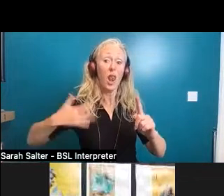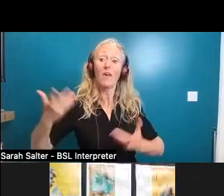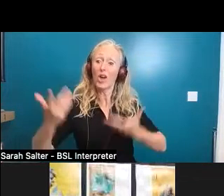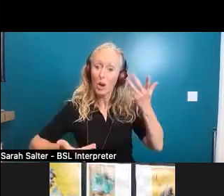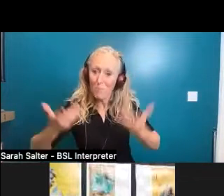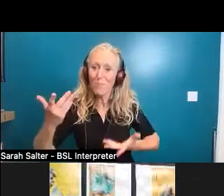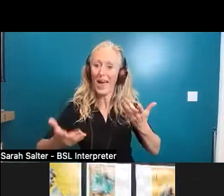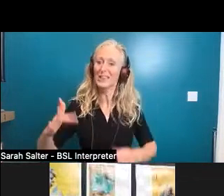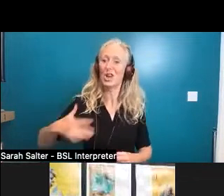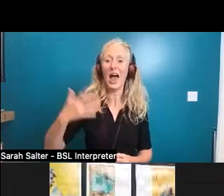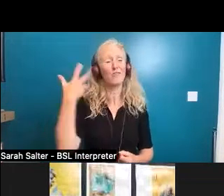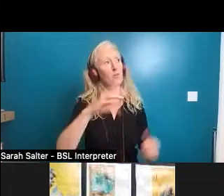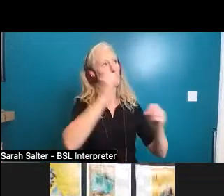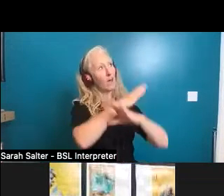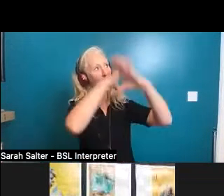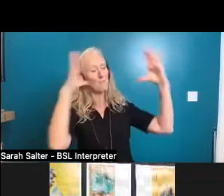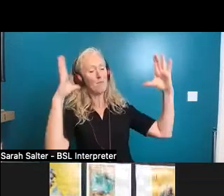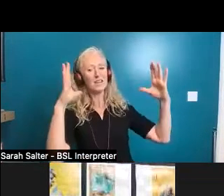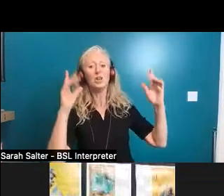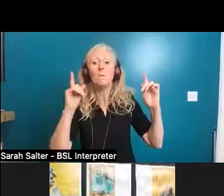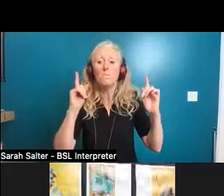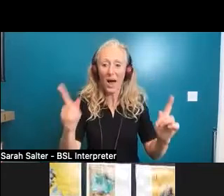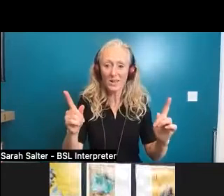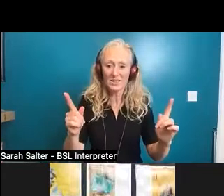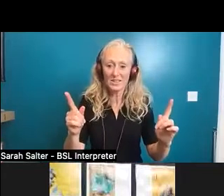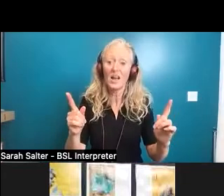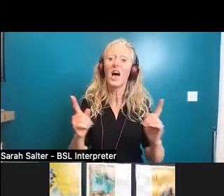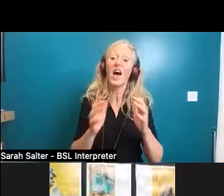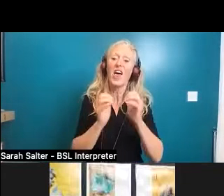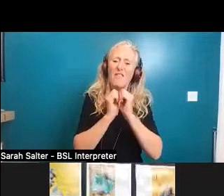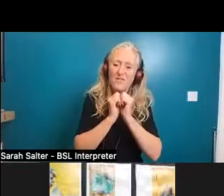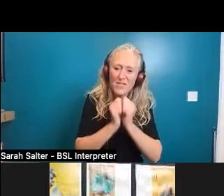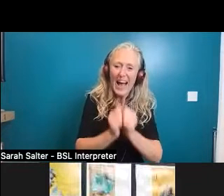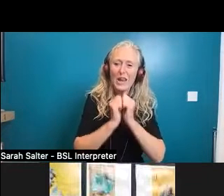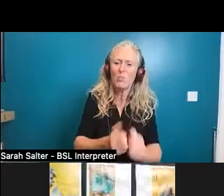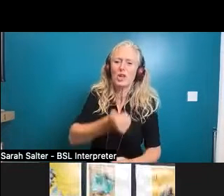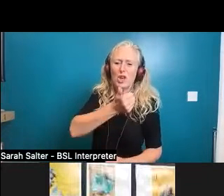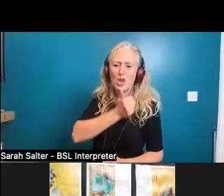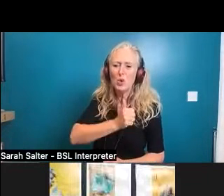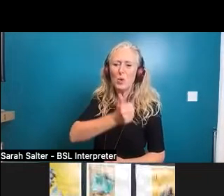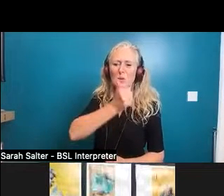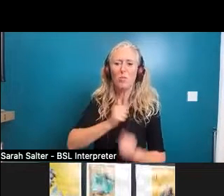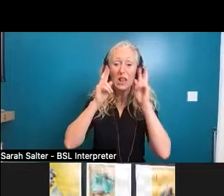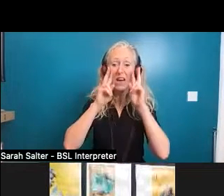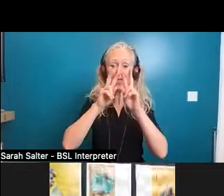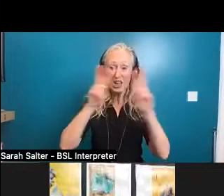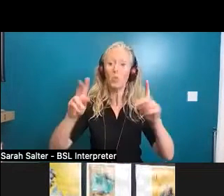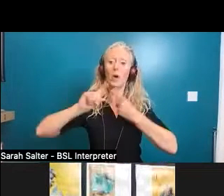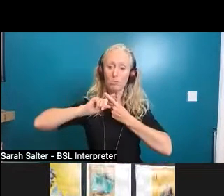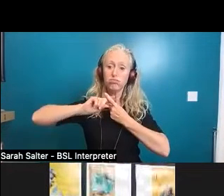still really valuable, useful vision for many, many years for many of our patients.